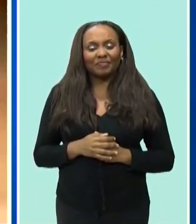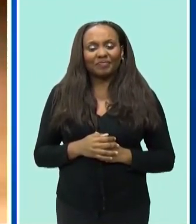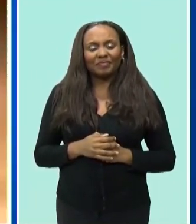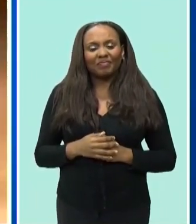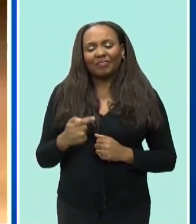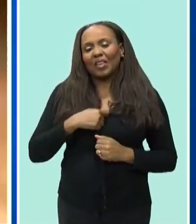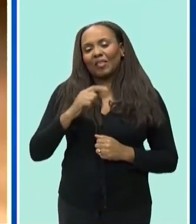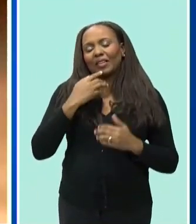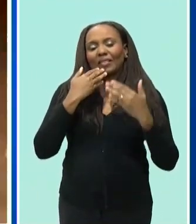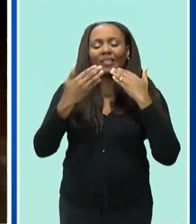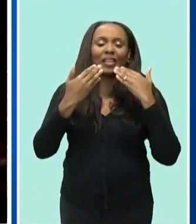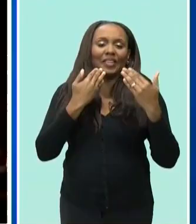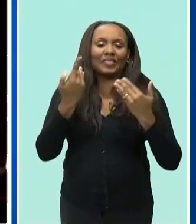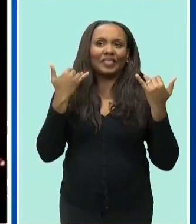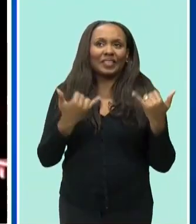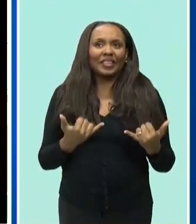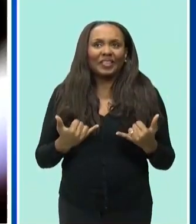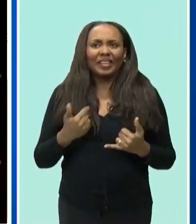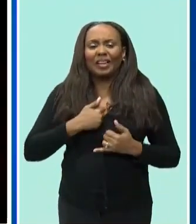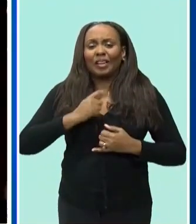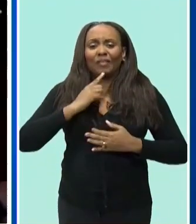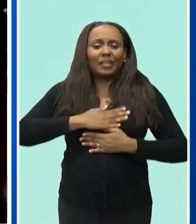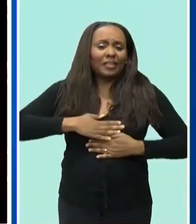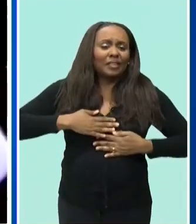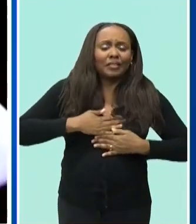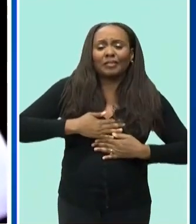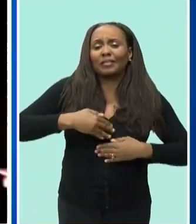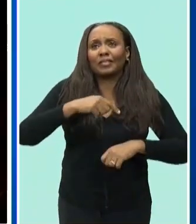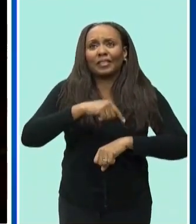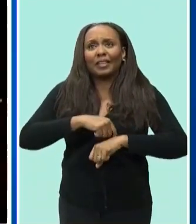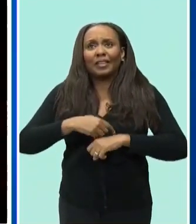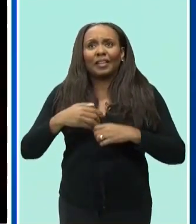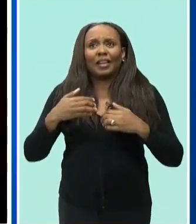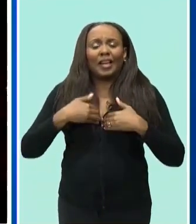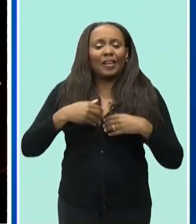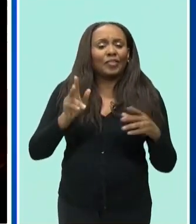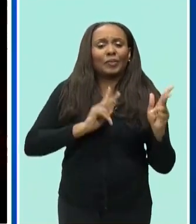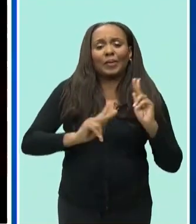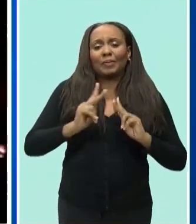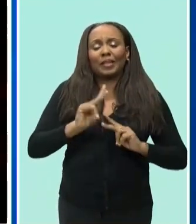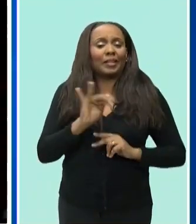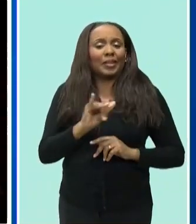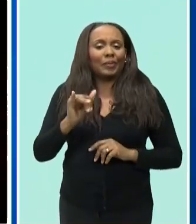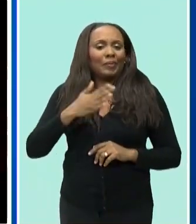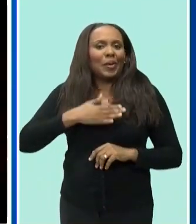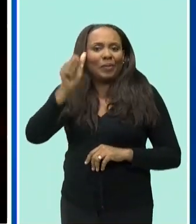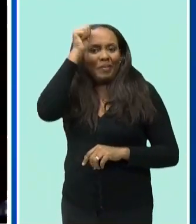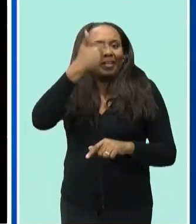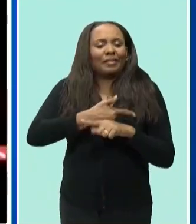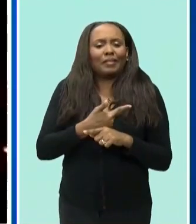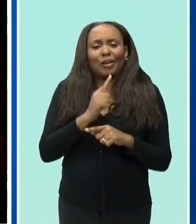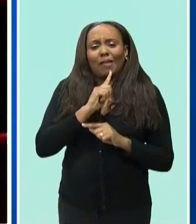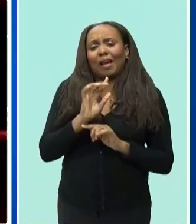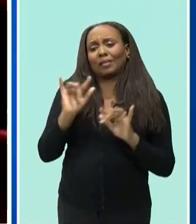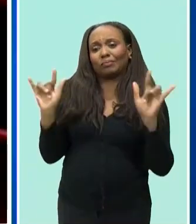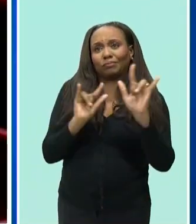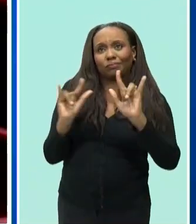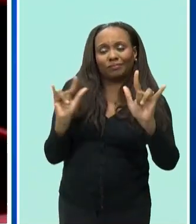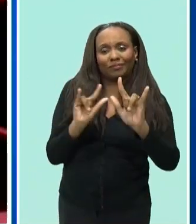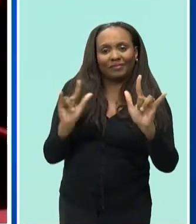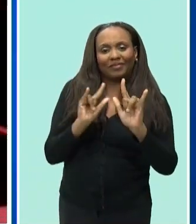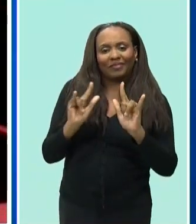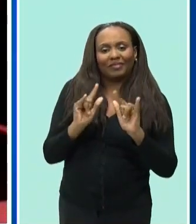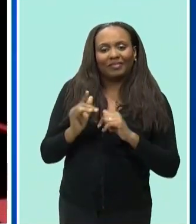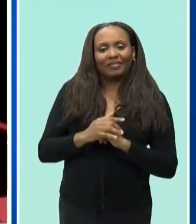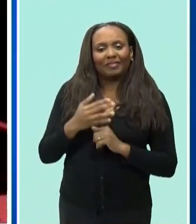I'm thankful for this moment. I've enjoyed this season with you guys, man. I got some brothers that will always be my brothers. I love you guys, man. All right?